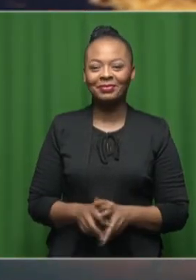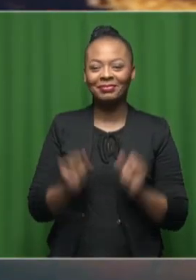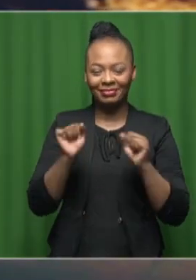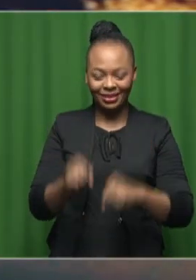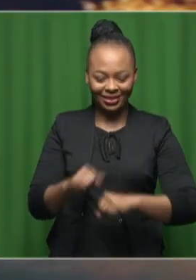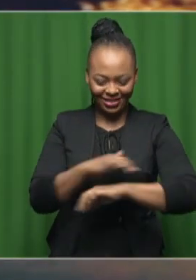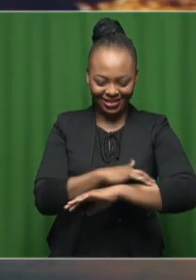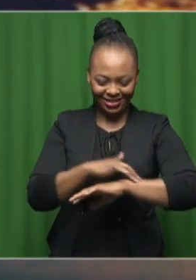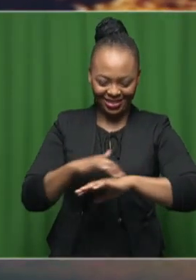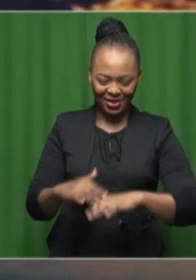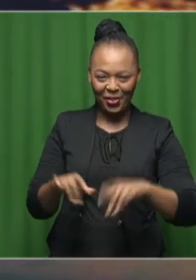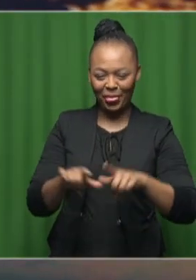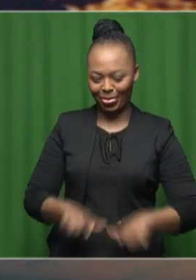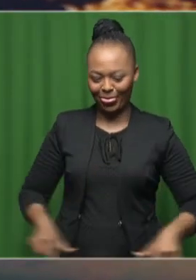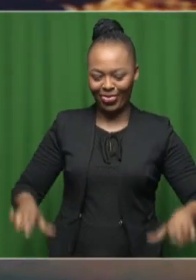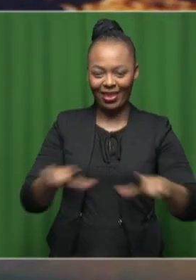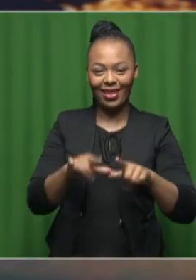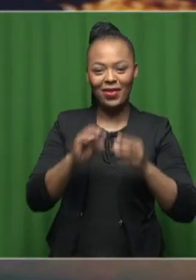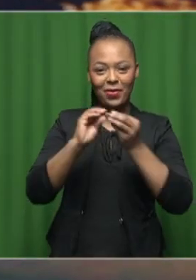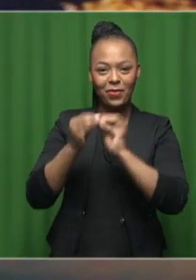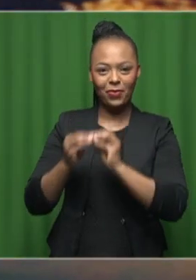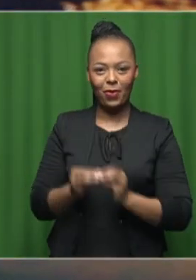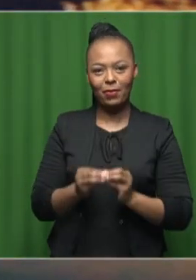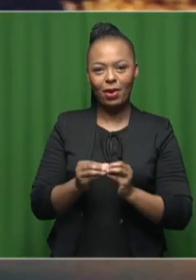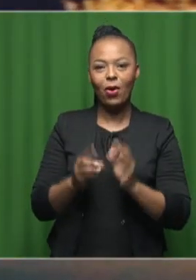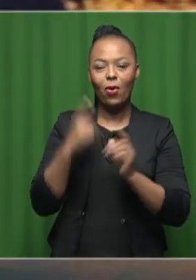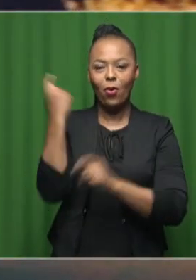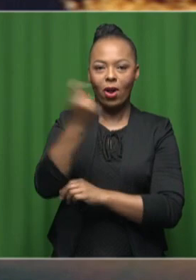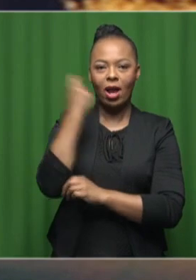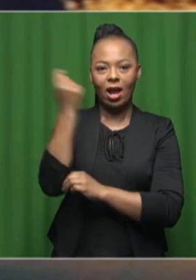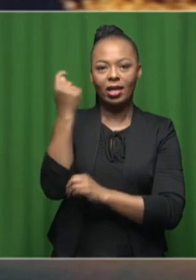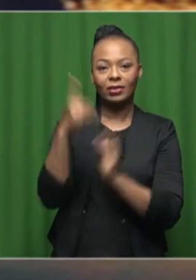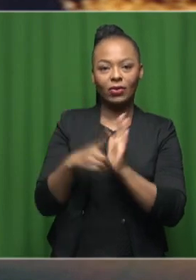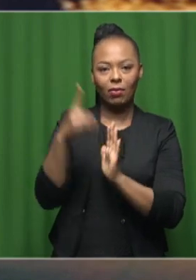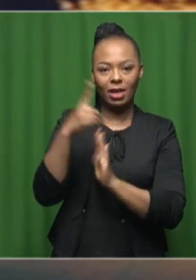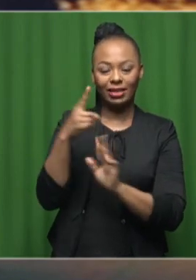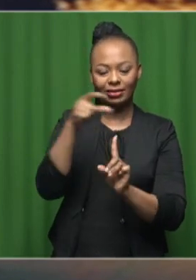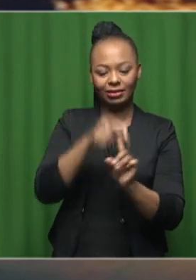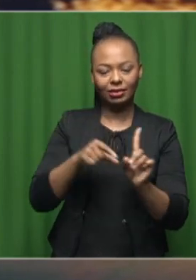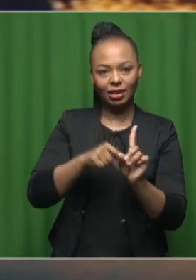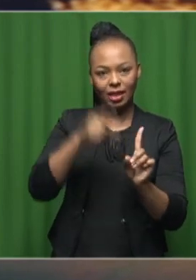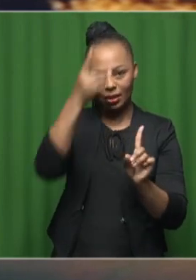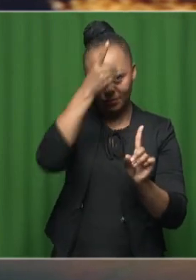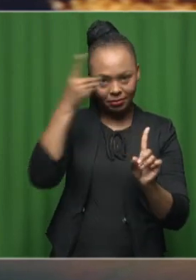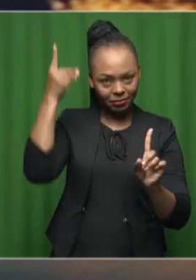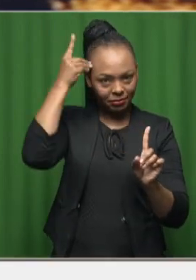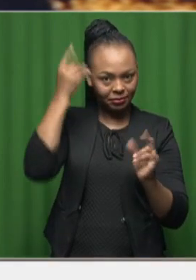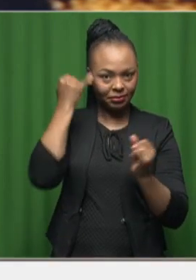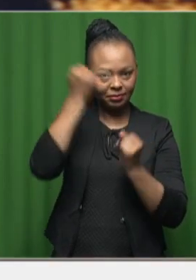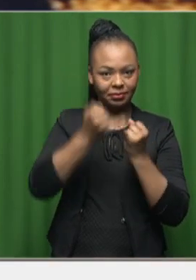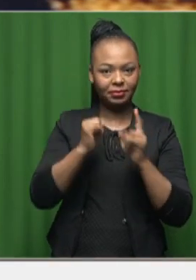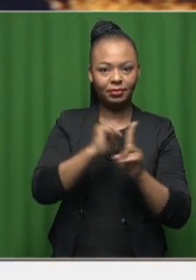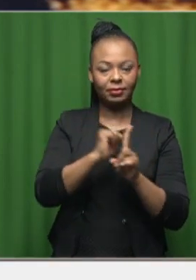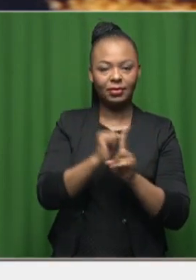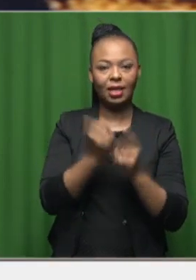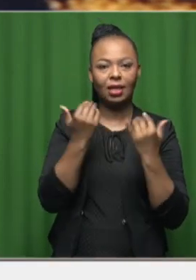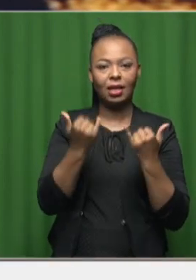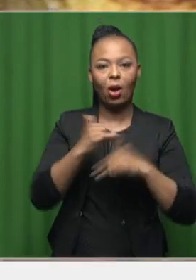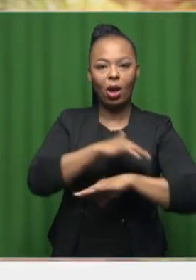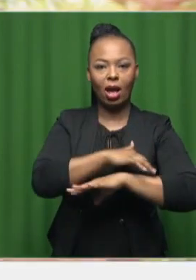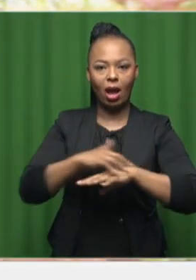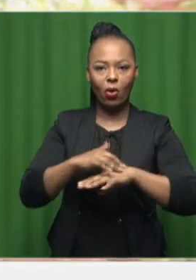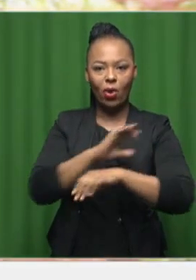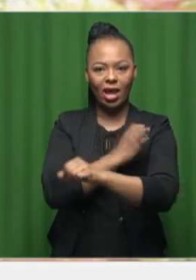Agriculture, Land Reform and Rural Development Minister Thoko Didiza has announced an Agro-Energy Fund to the tune of